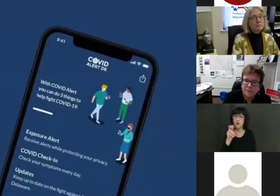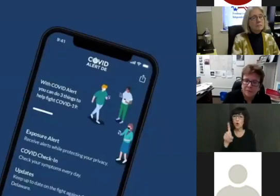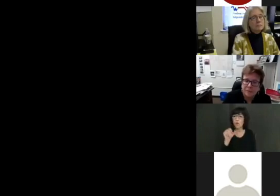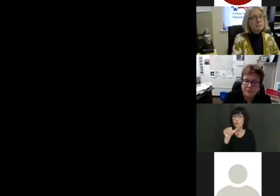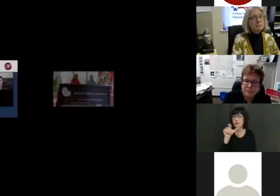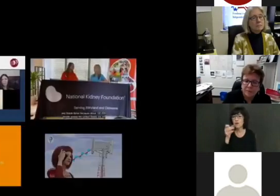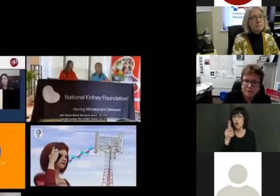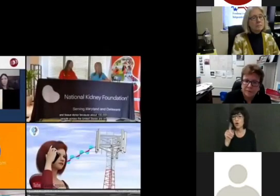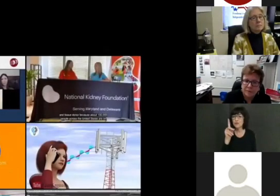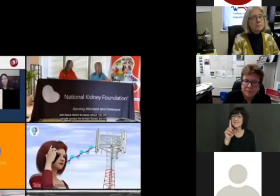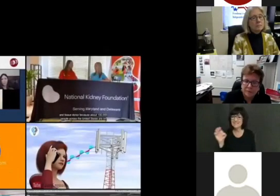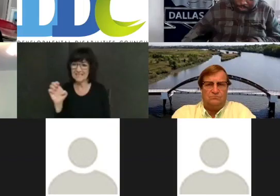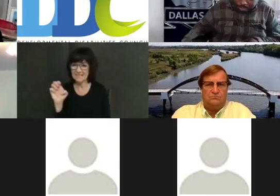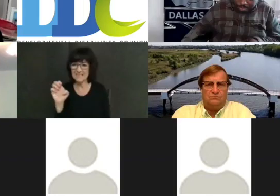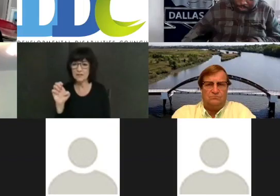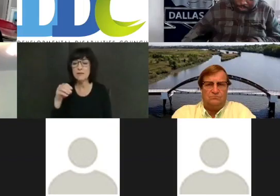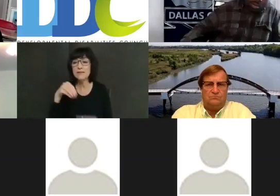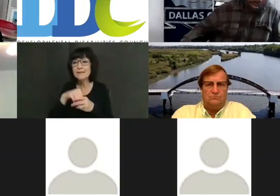Store.